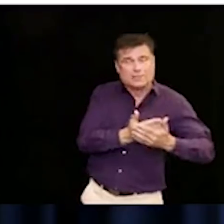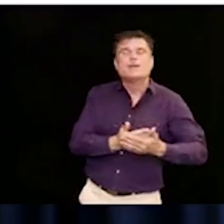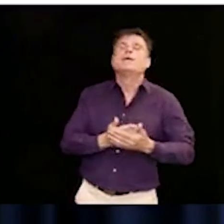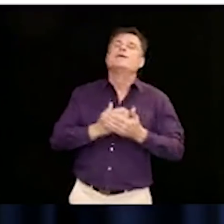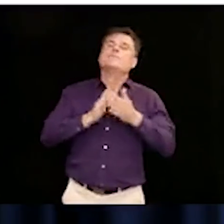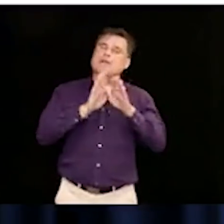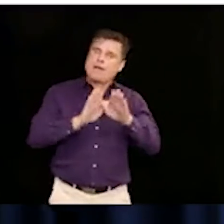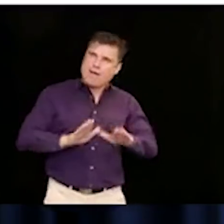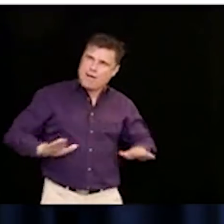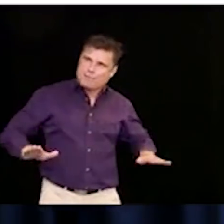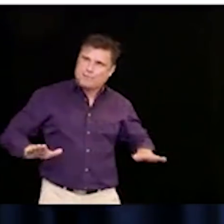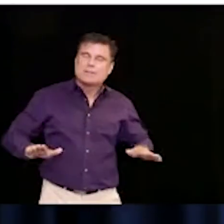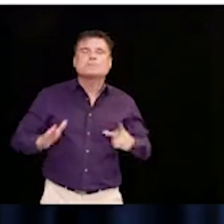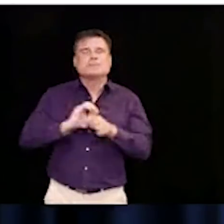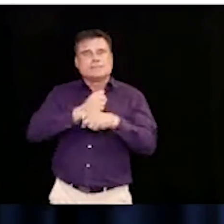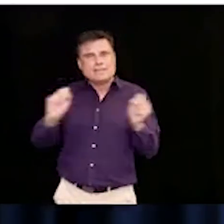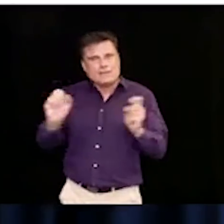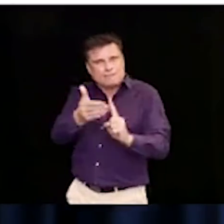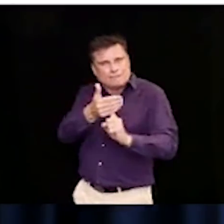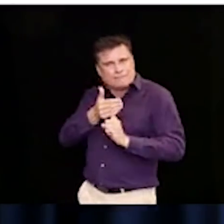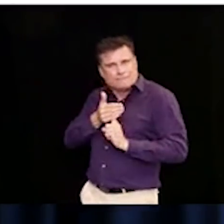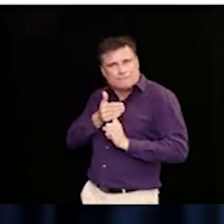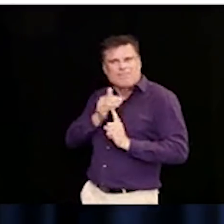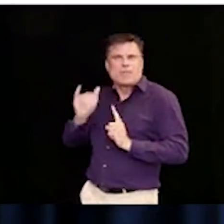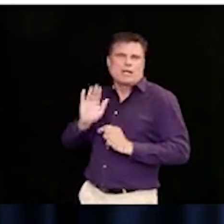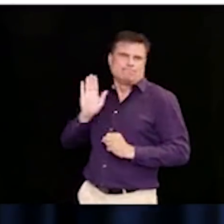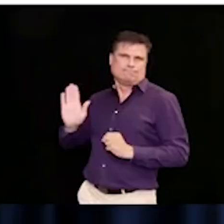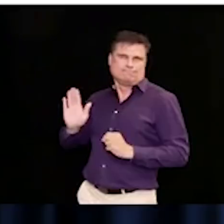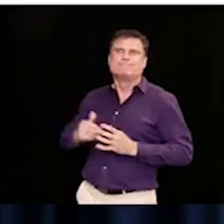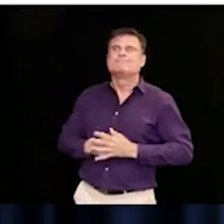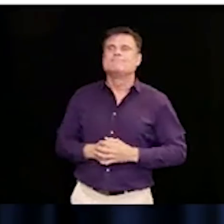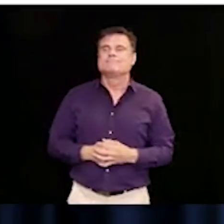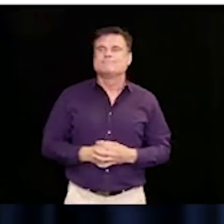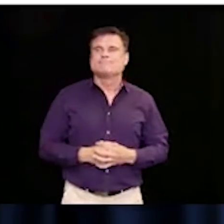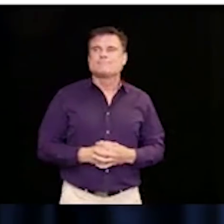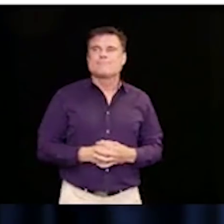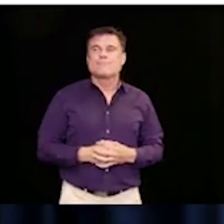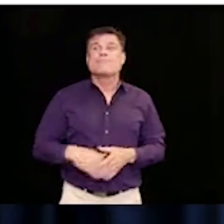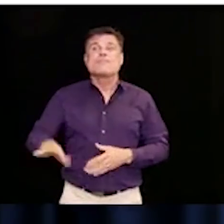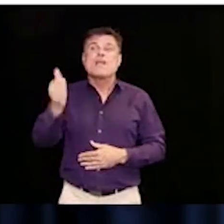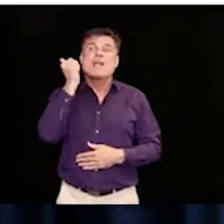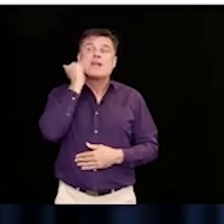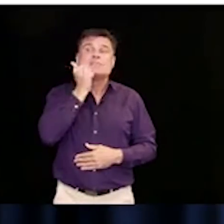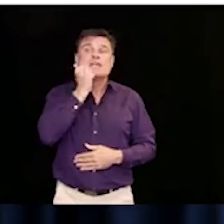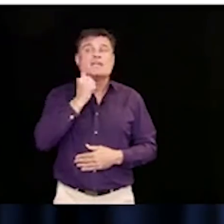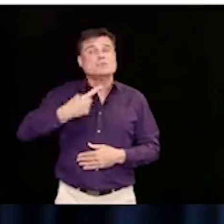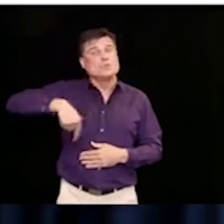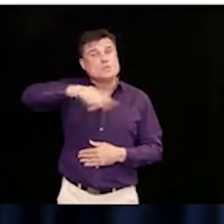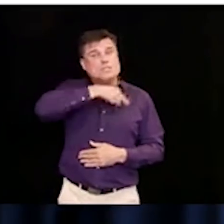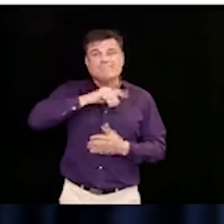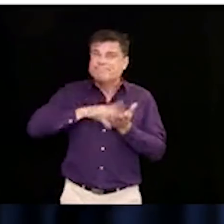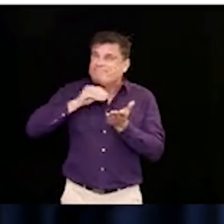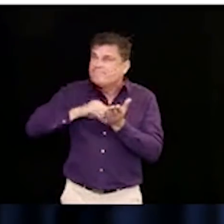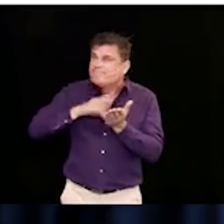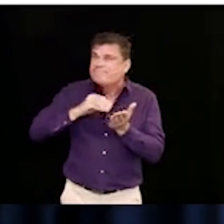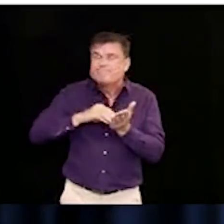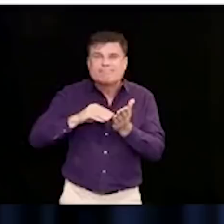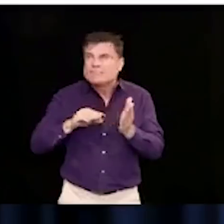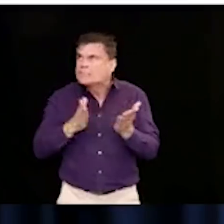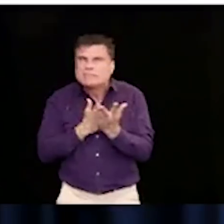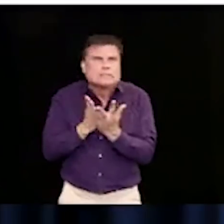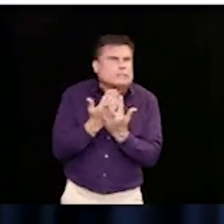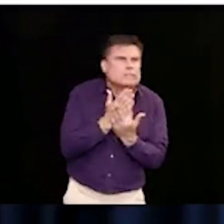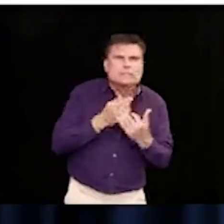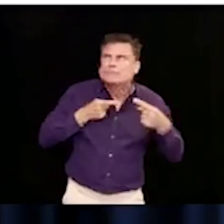kind, be calm, and be safe. Each and every day we've learned to navigate the health